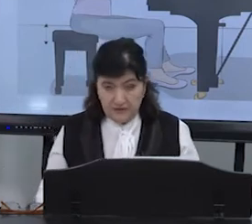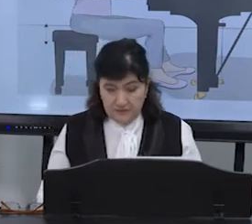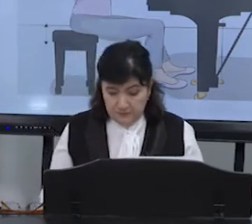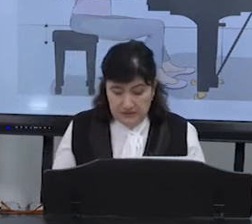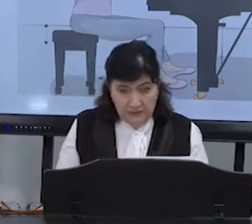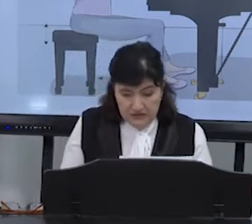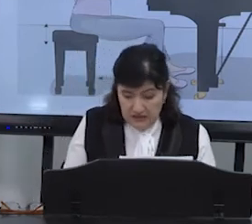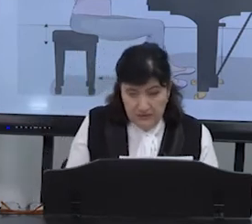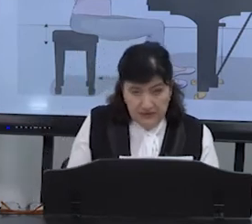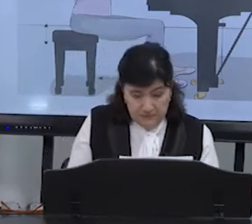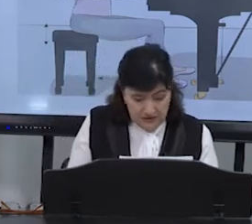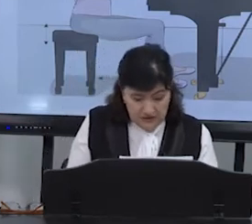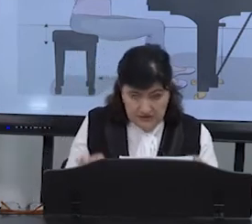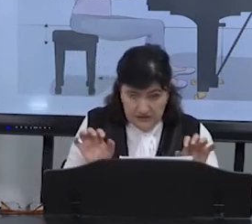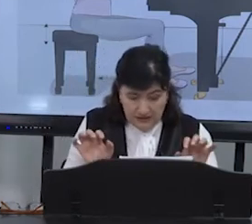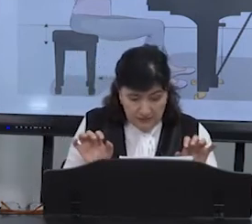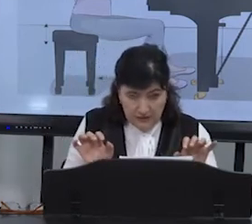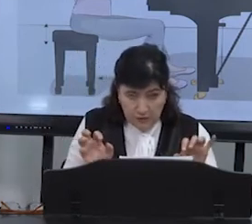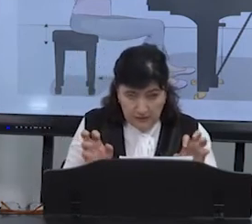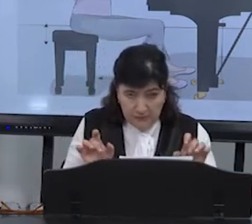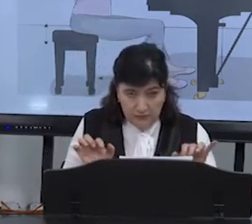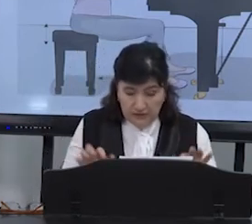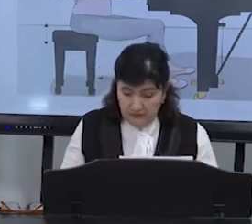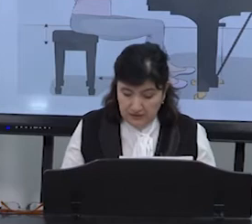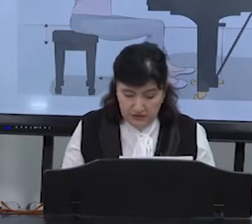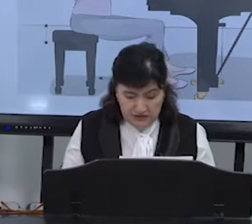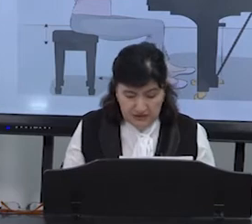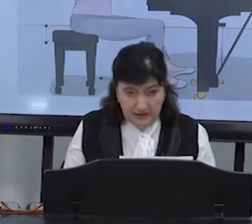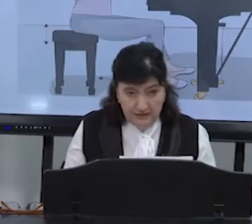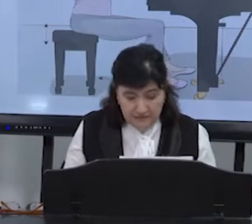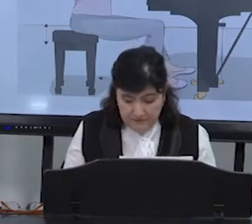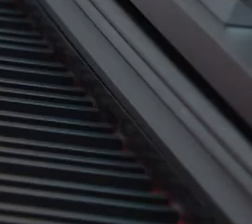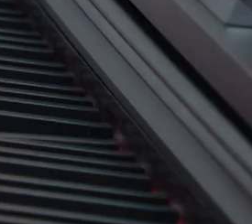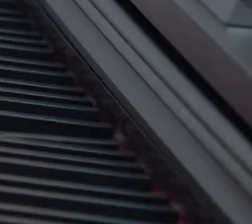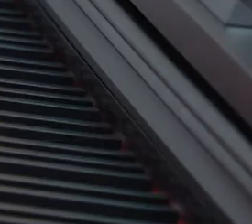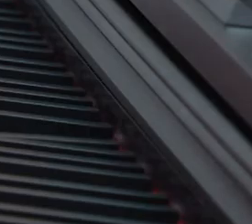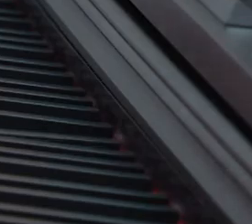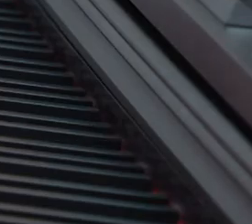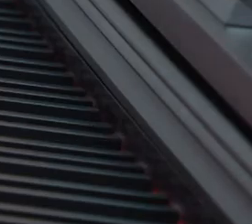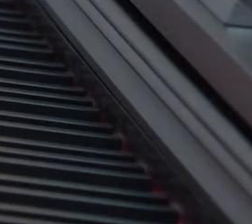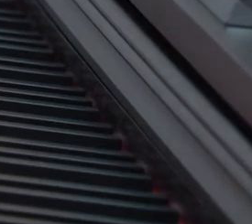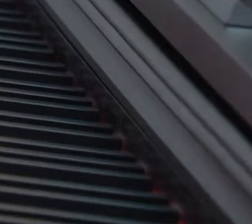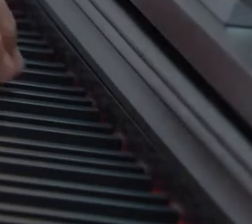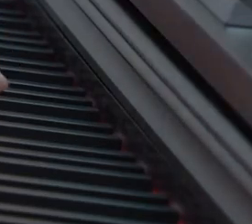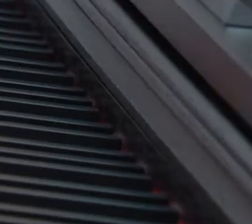bo'ladi. Masalan, mana chal berganimda eshitingizga diqqat bilan e'tibor bering, barmoqlarim qanday ishlayotganiga.